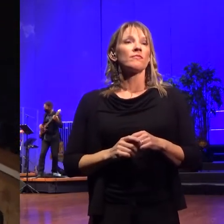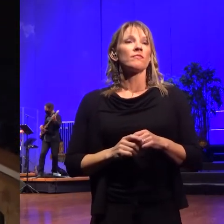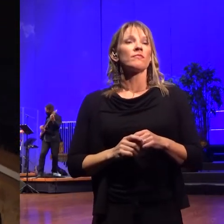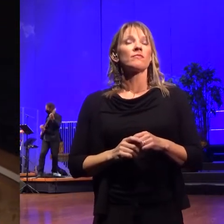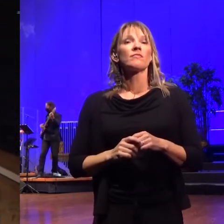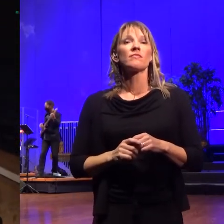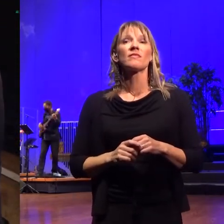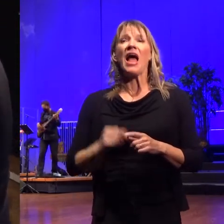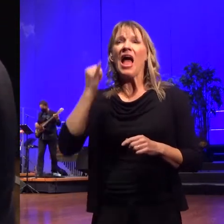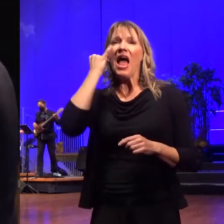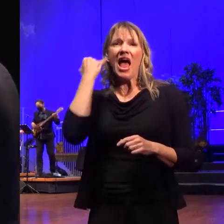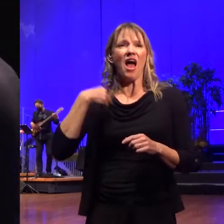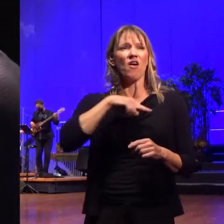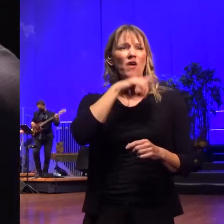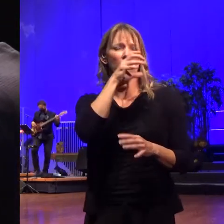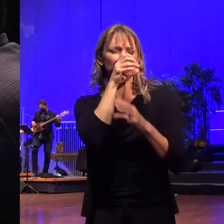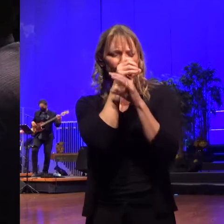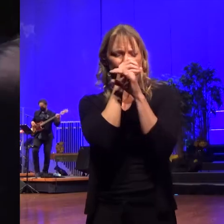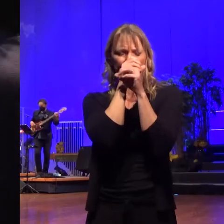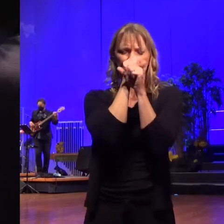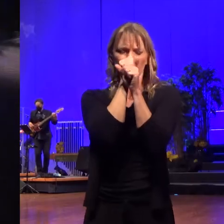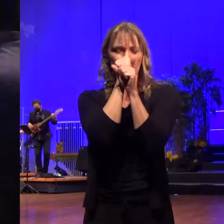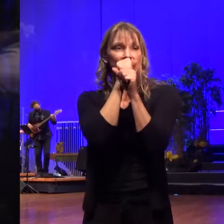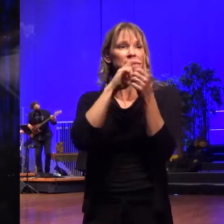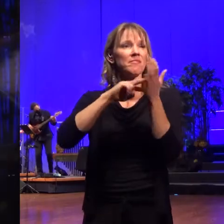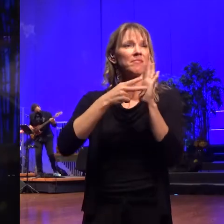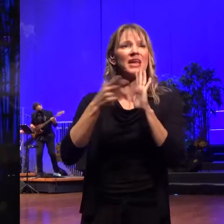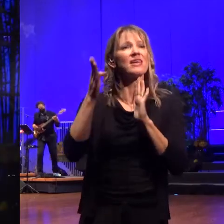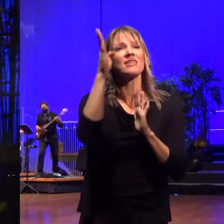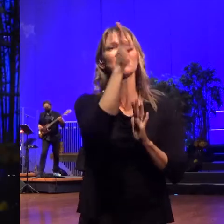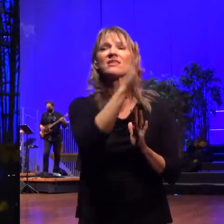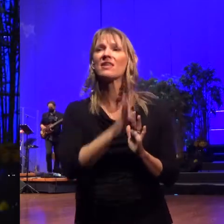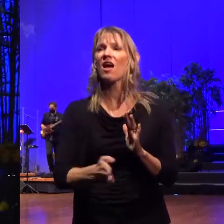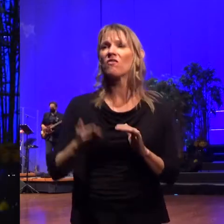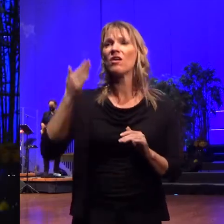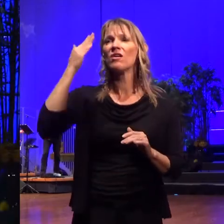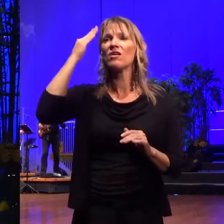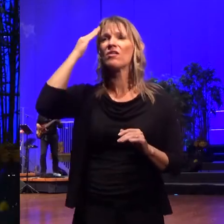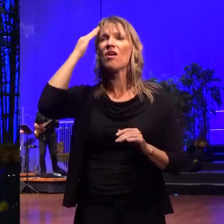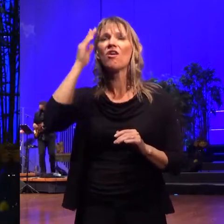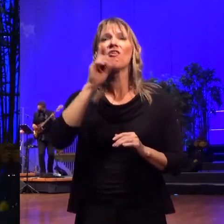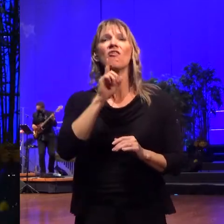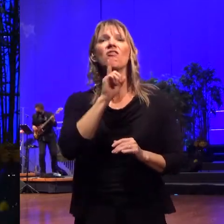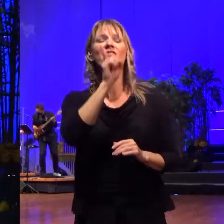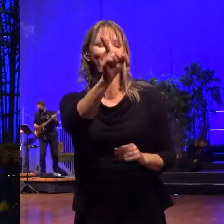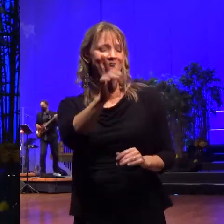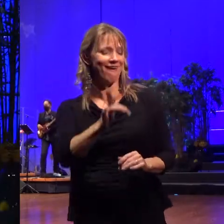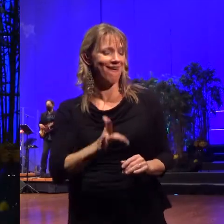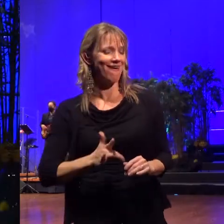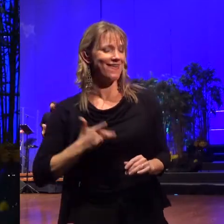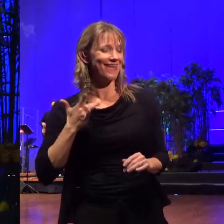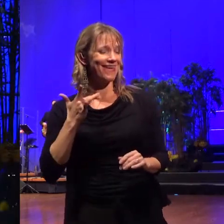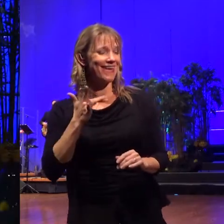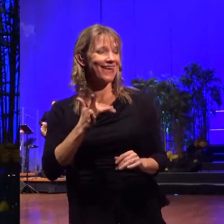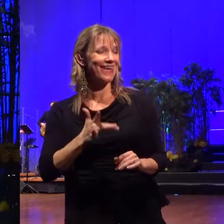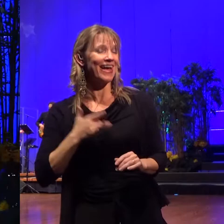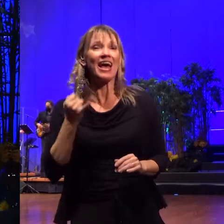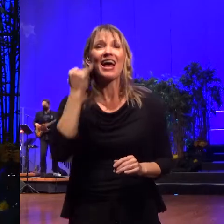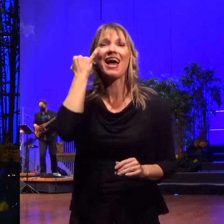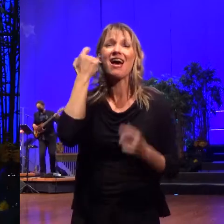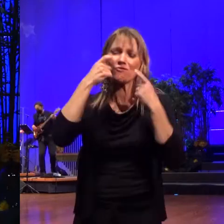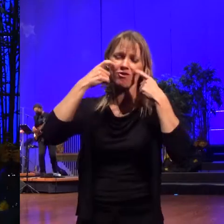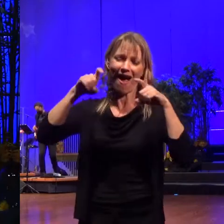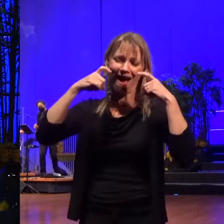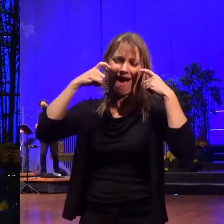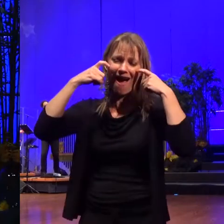If we don't say, then we won't know how we really feel. If we don't